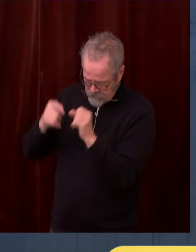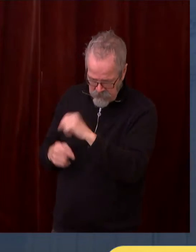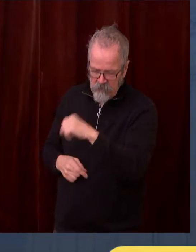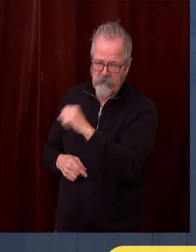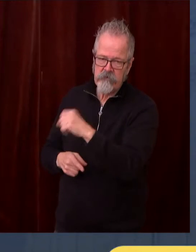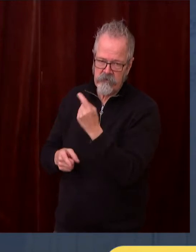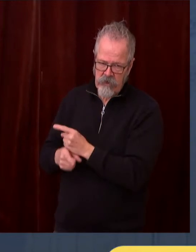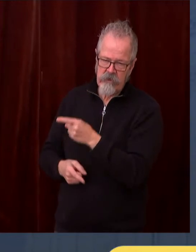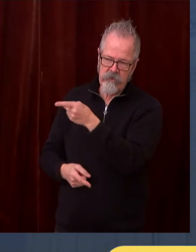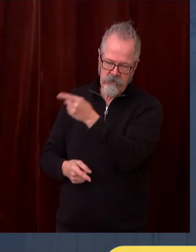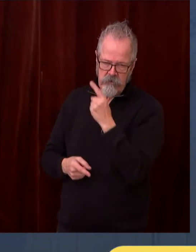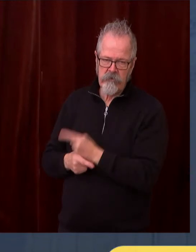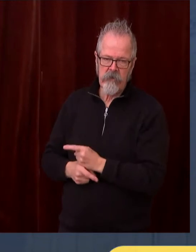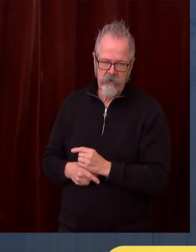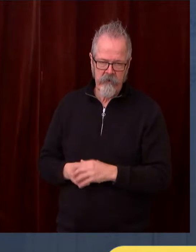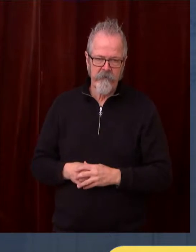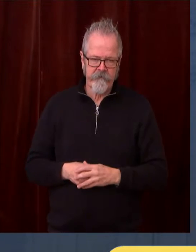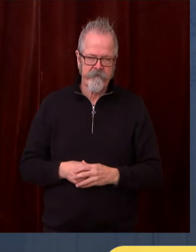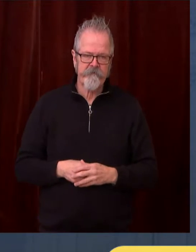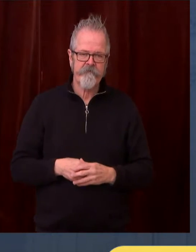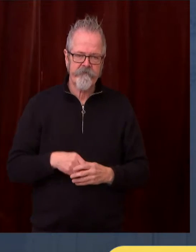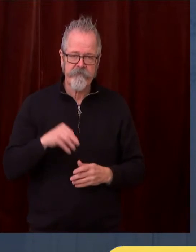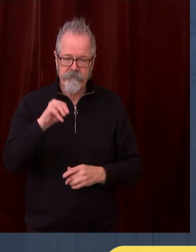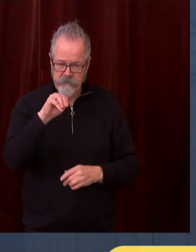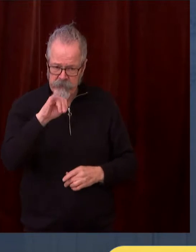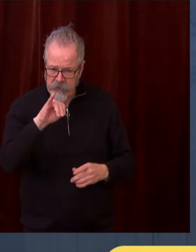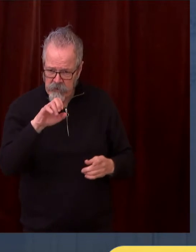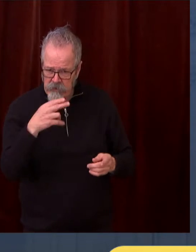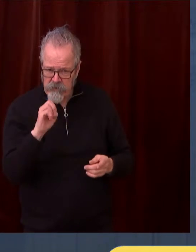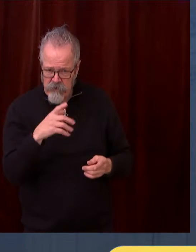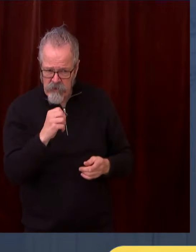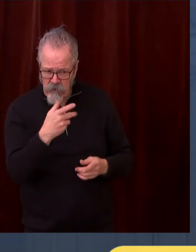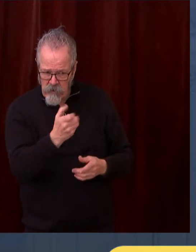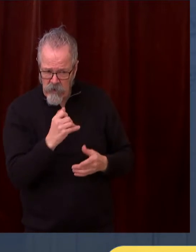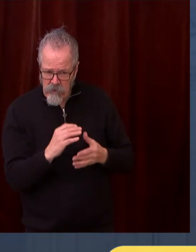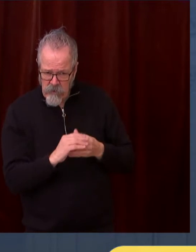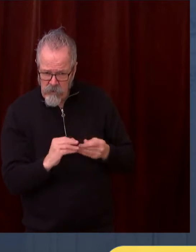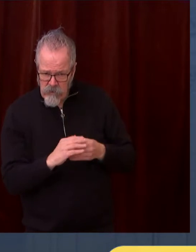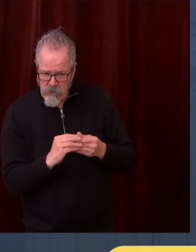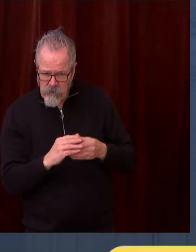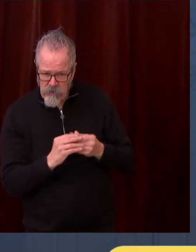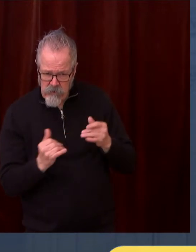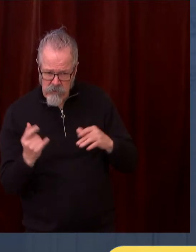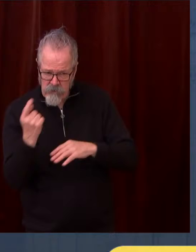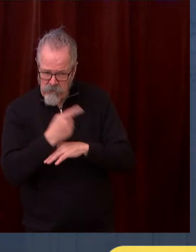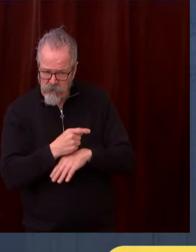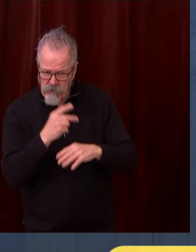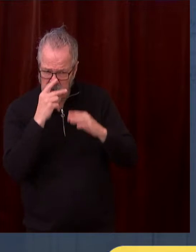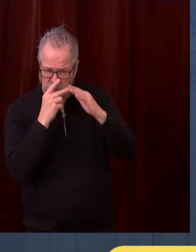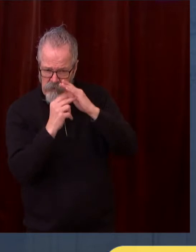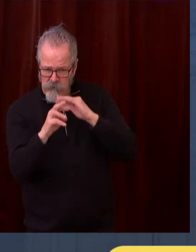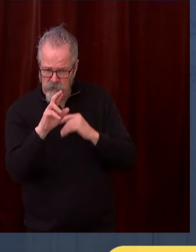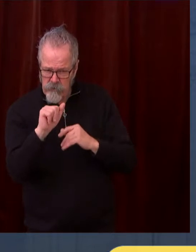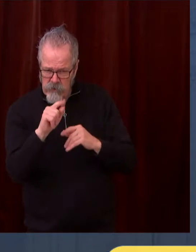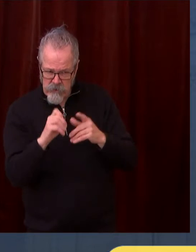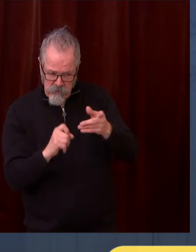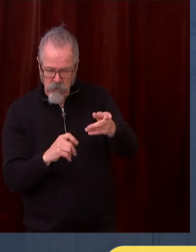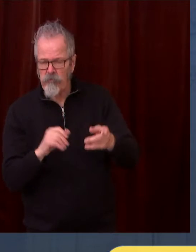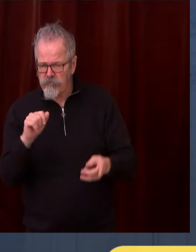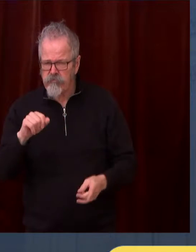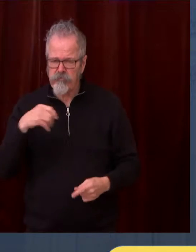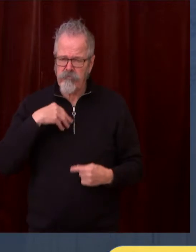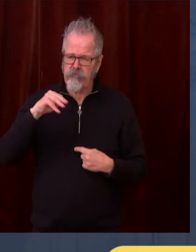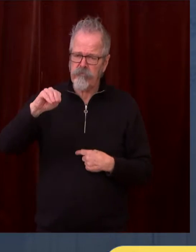regard? Yeah, we are really looking forward to the federal review of the Moderna vaccine this week as well. The